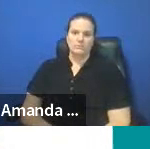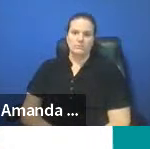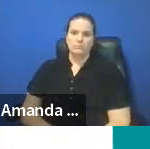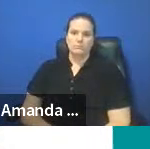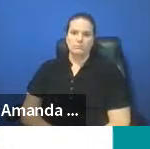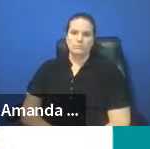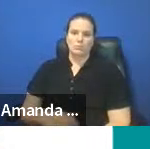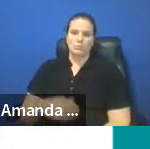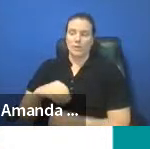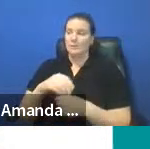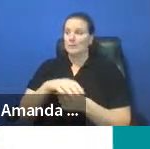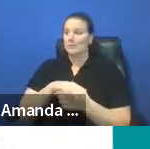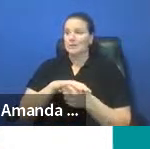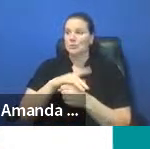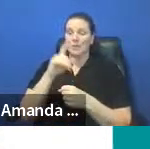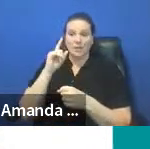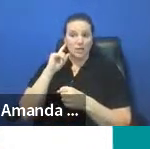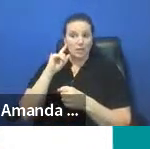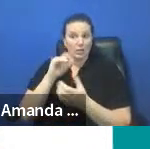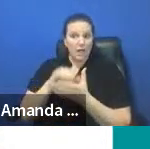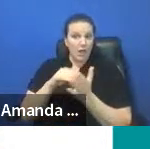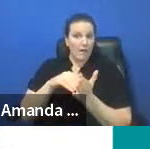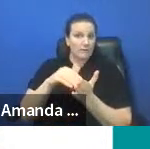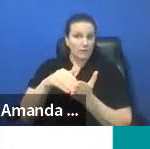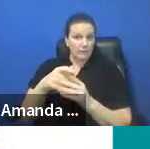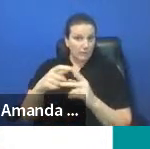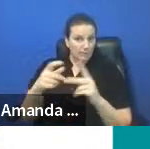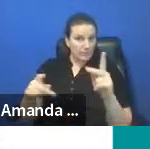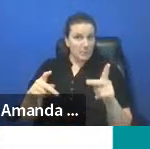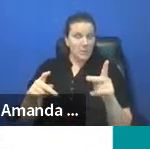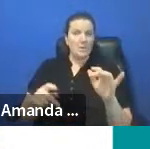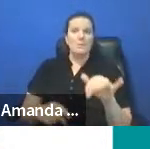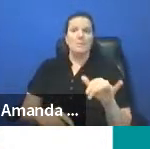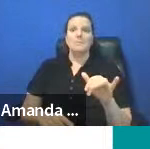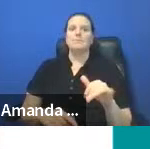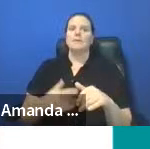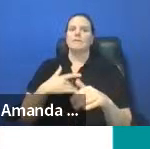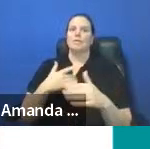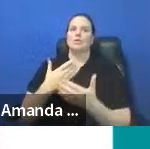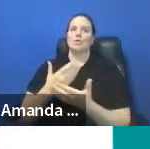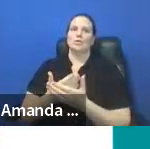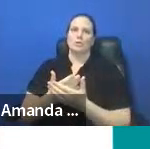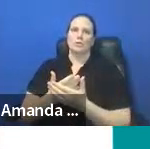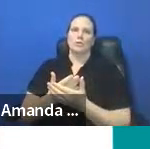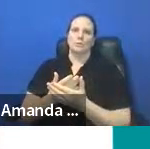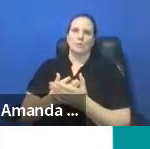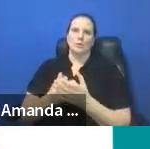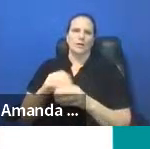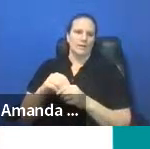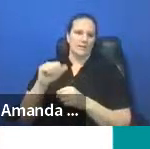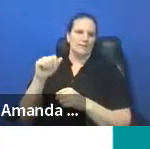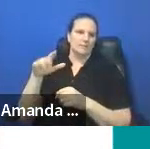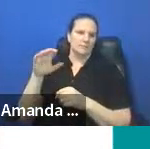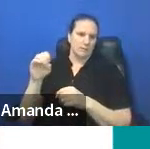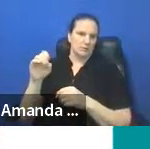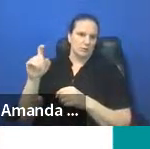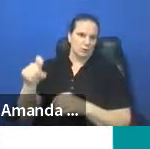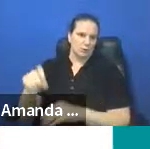in spaces where we were hearing that quite a bit from people made us feel really good about that we were in the space that we should be